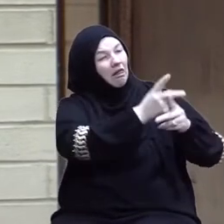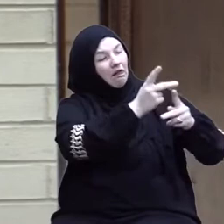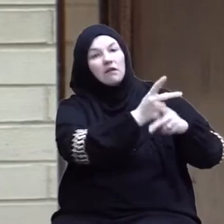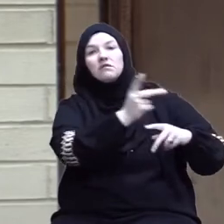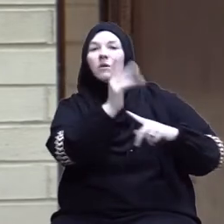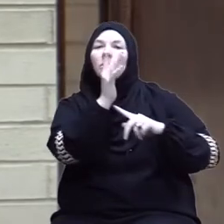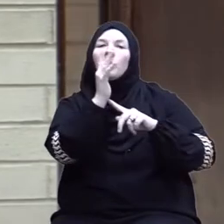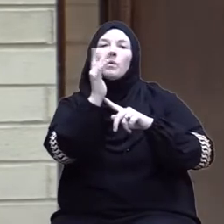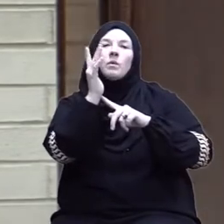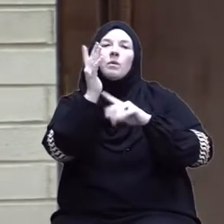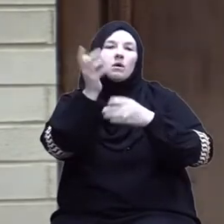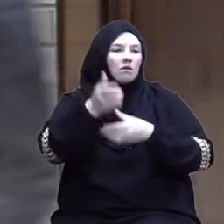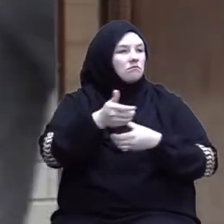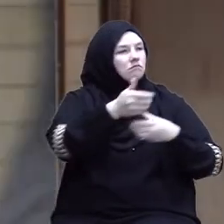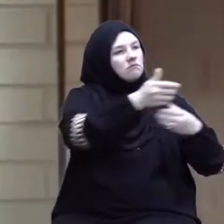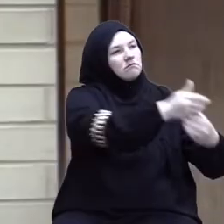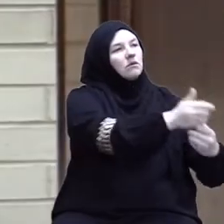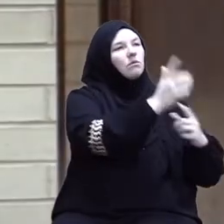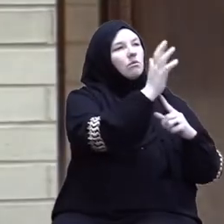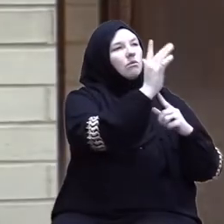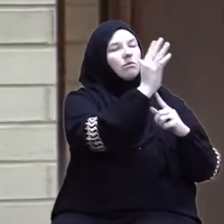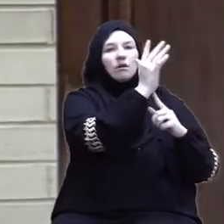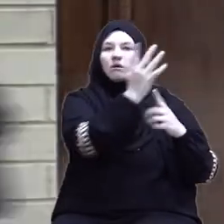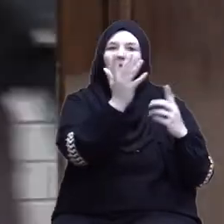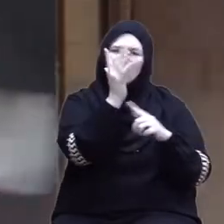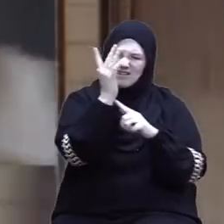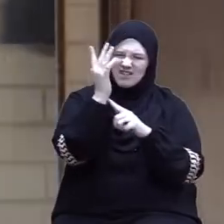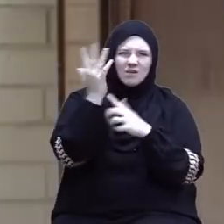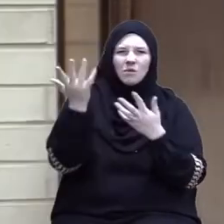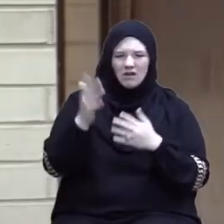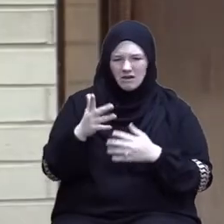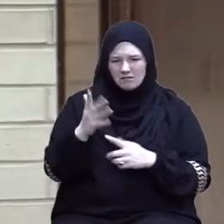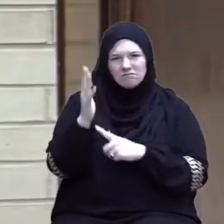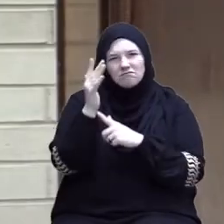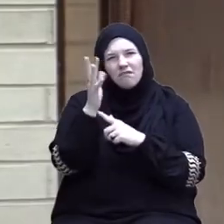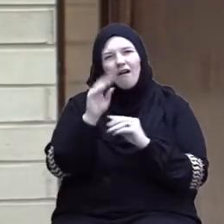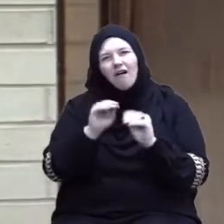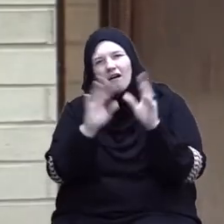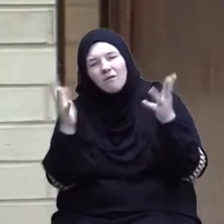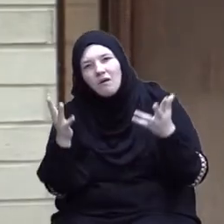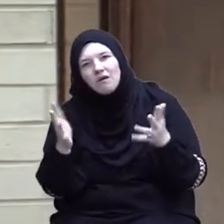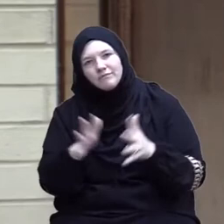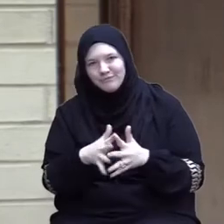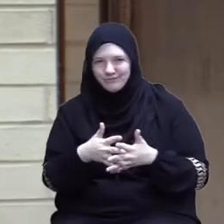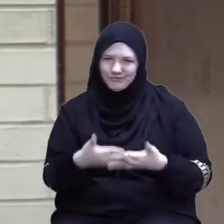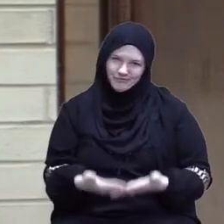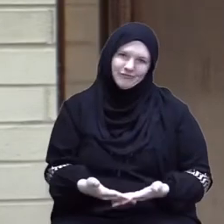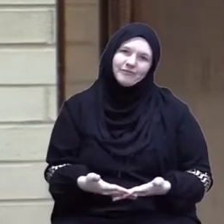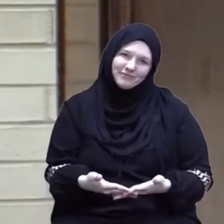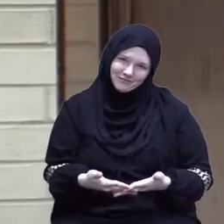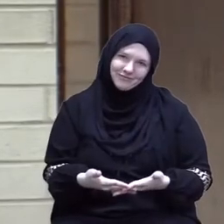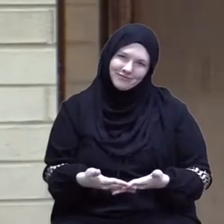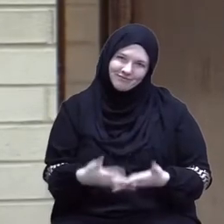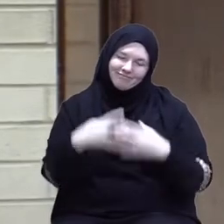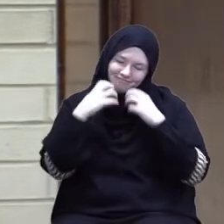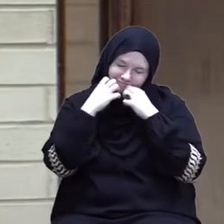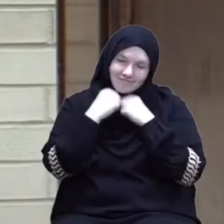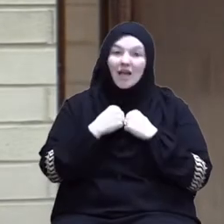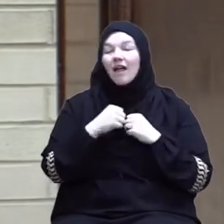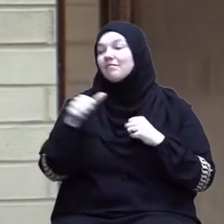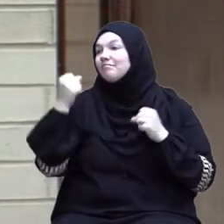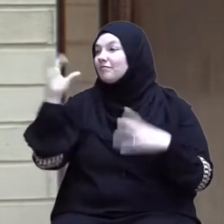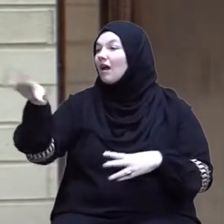it, as they ask for it. And humanity is thirsty and hungry for the